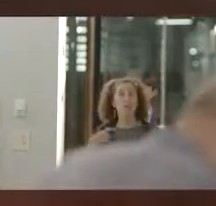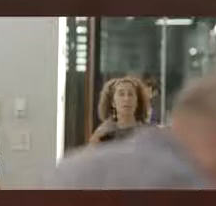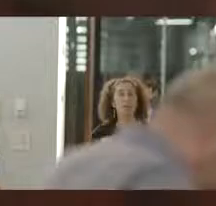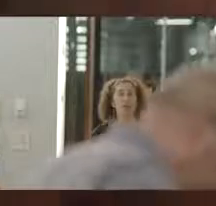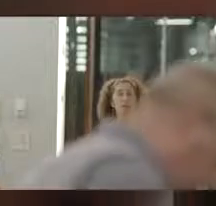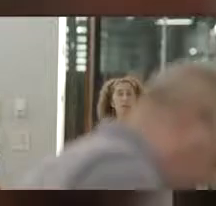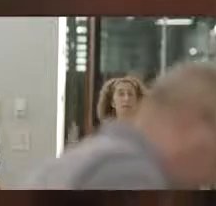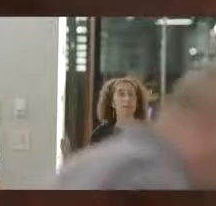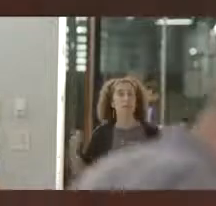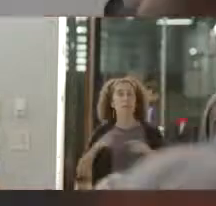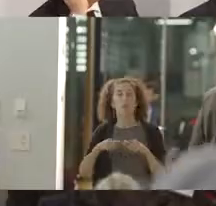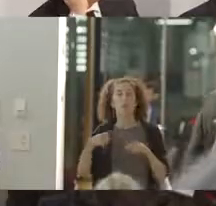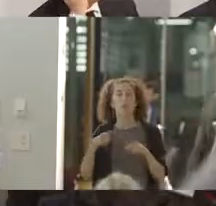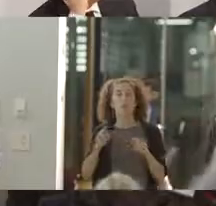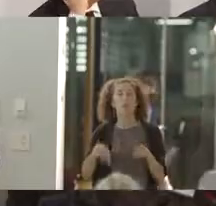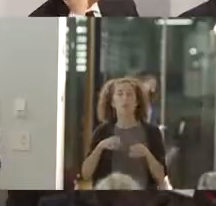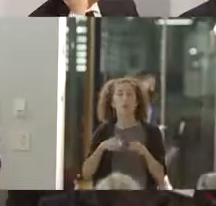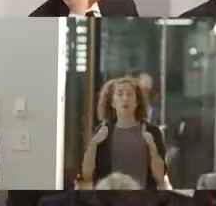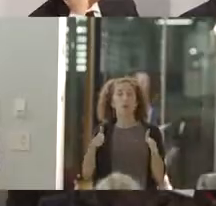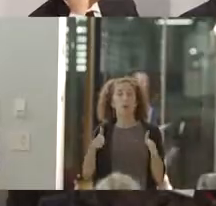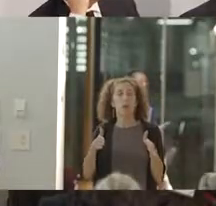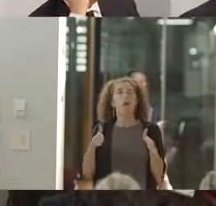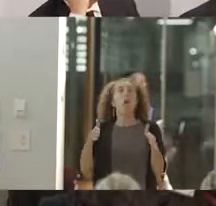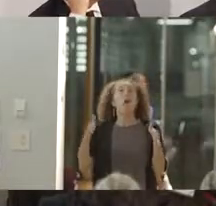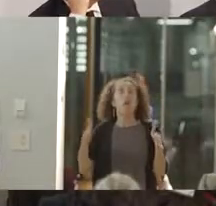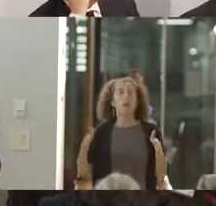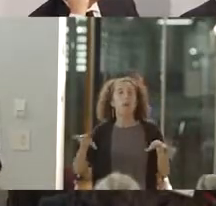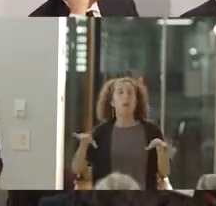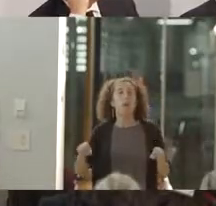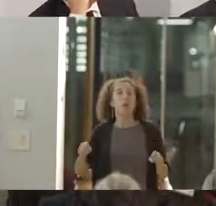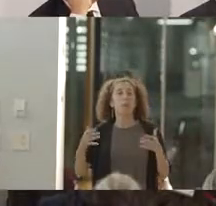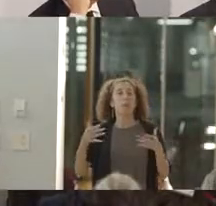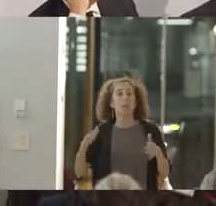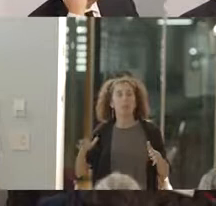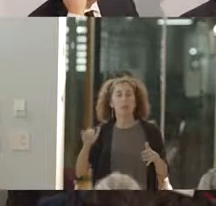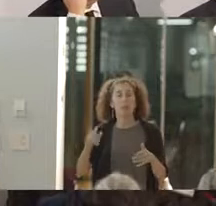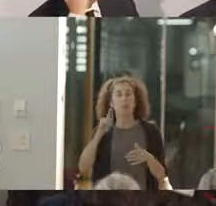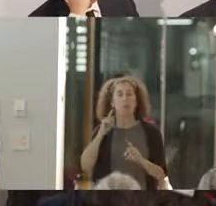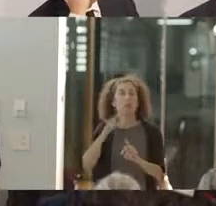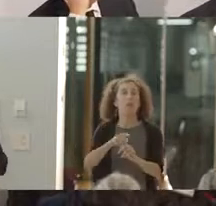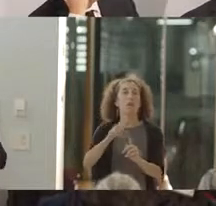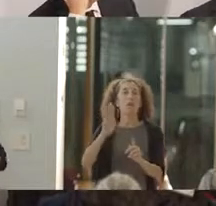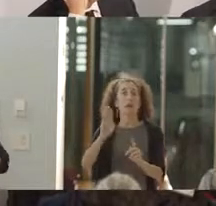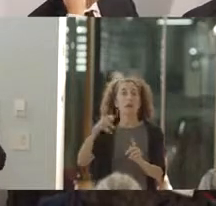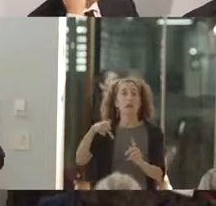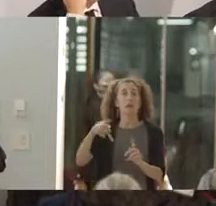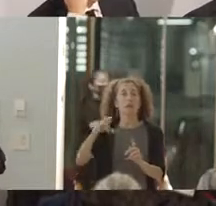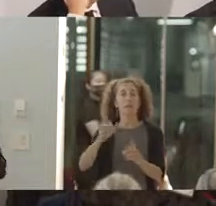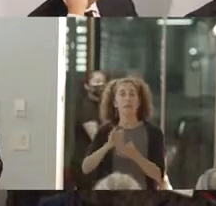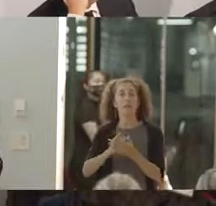high point, we no longer have to, in order to protect Battery Park City, go any further. It's beyond